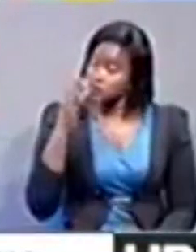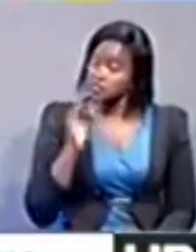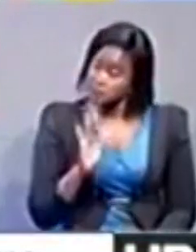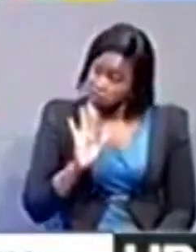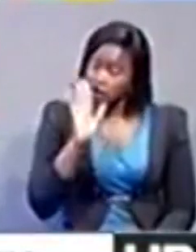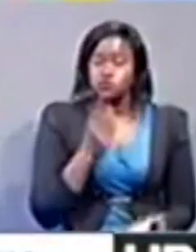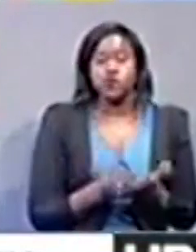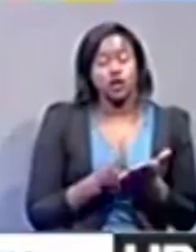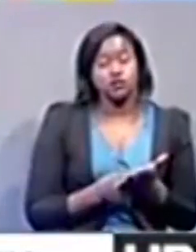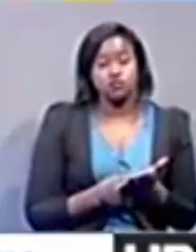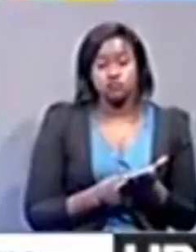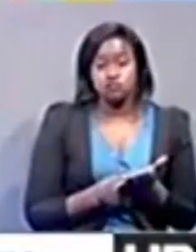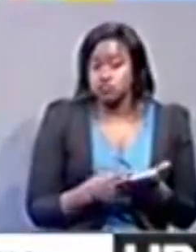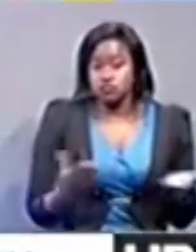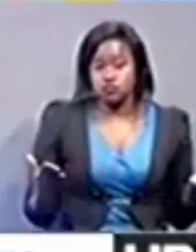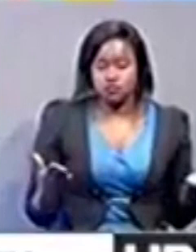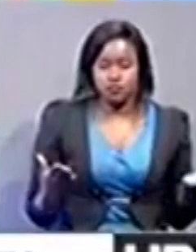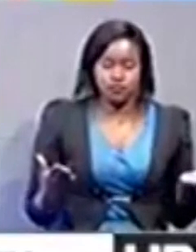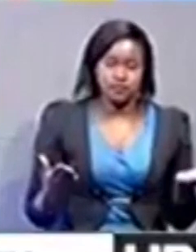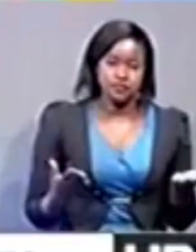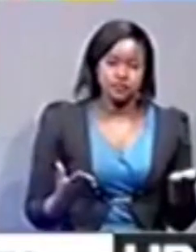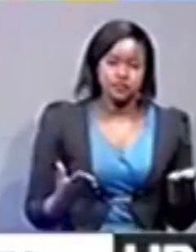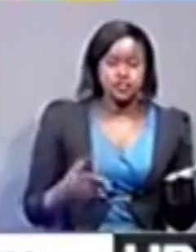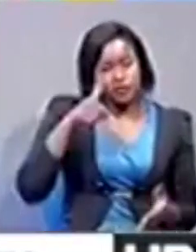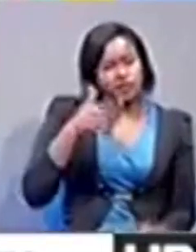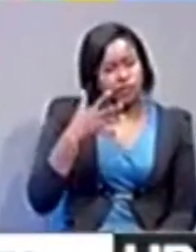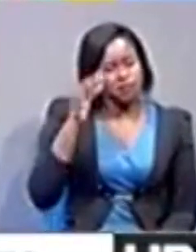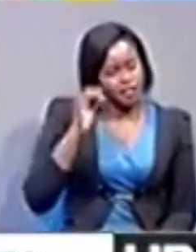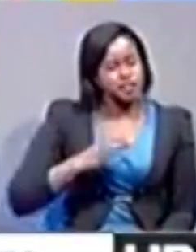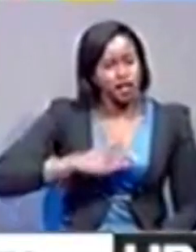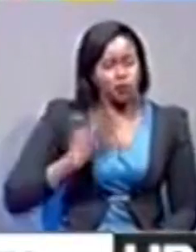But 75% of the cargo is ours.